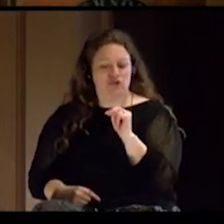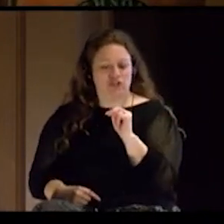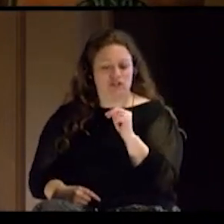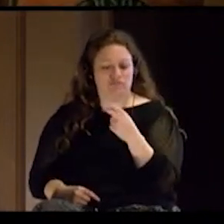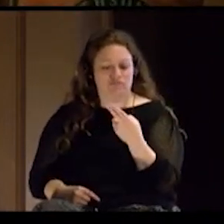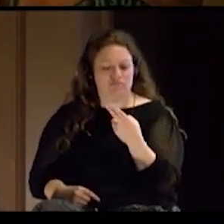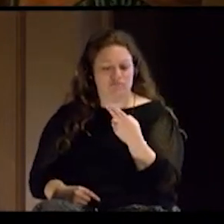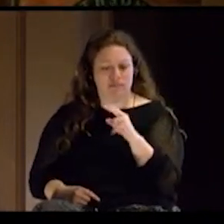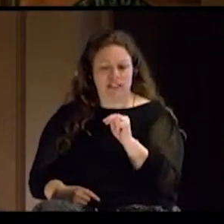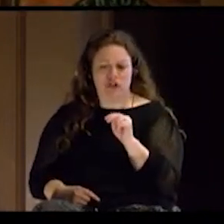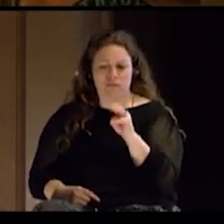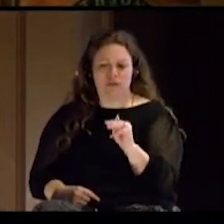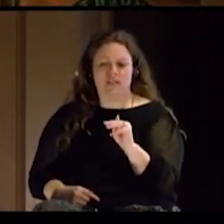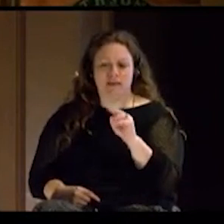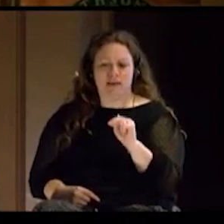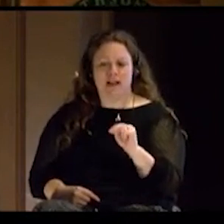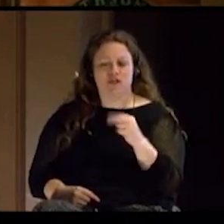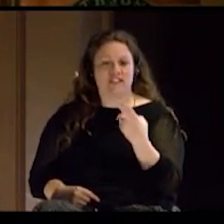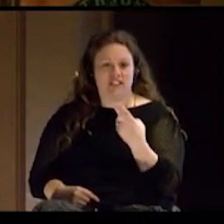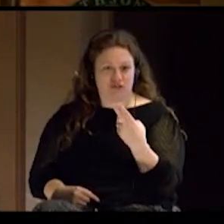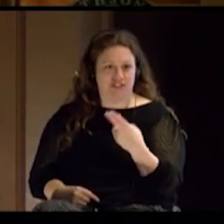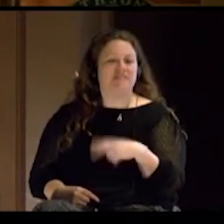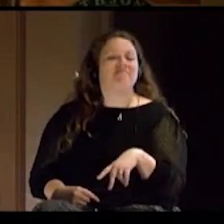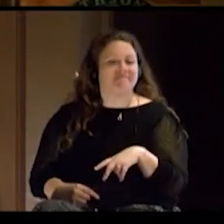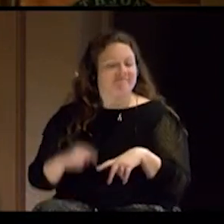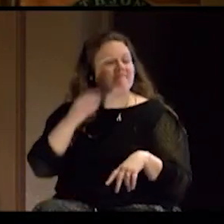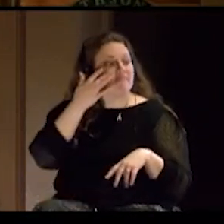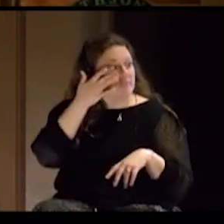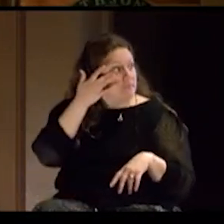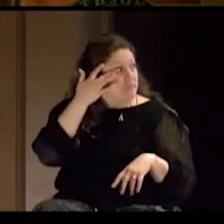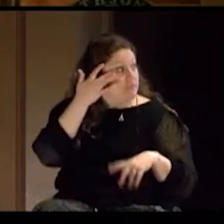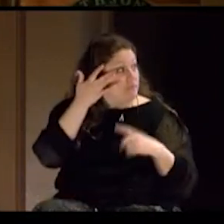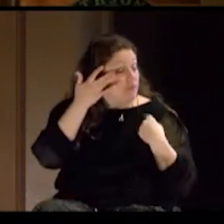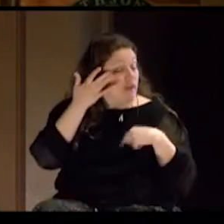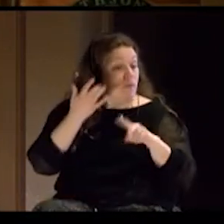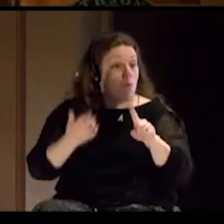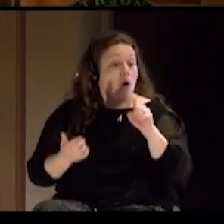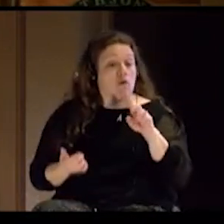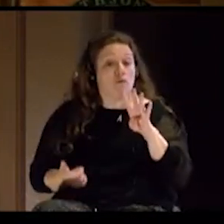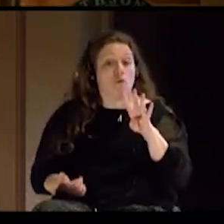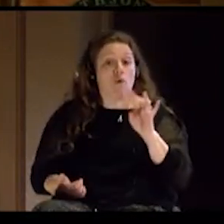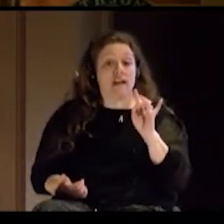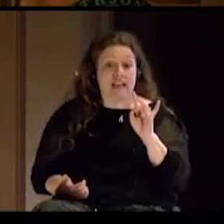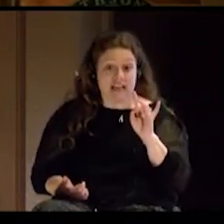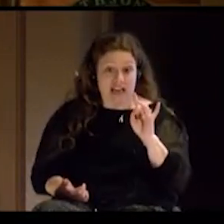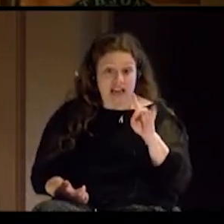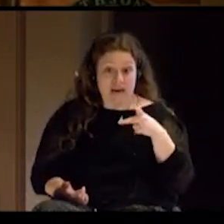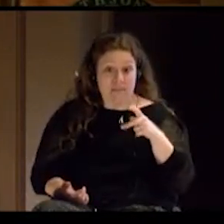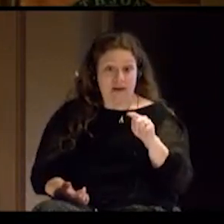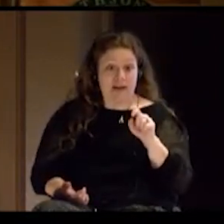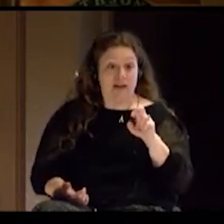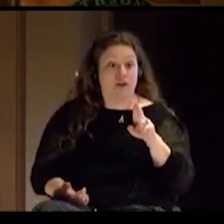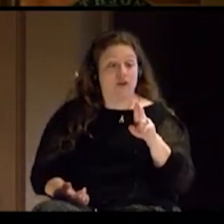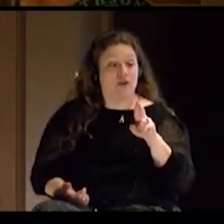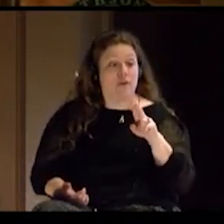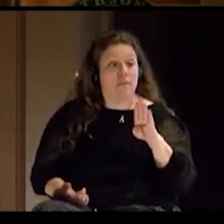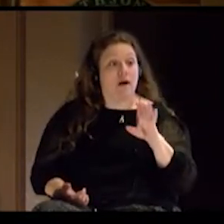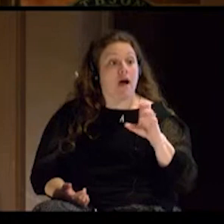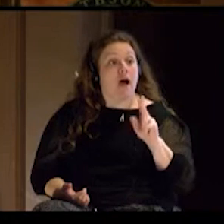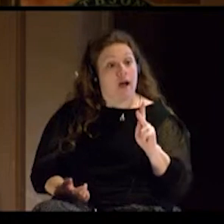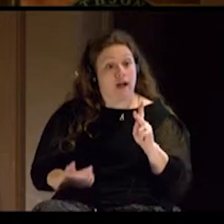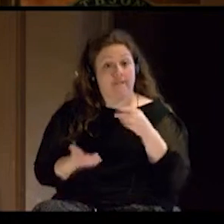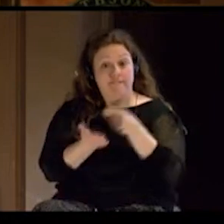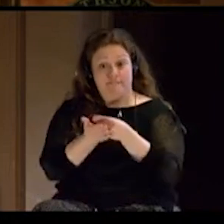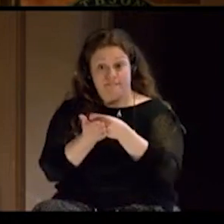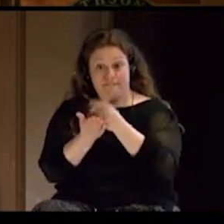individuals today are part of a community of 148 Peter Buck-funded fellows, past and